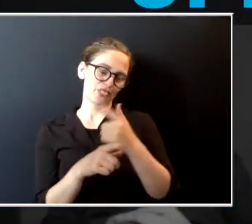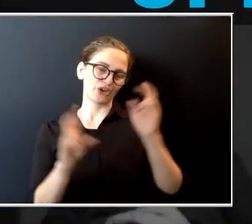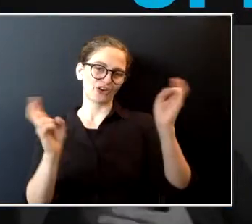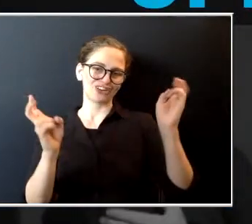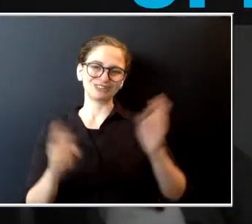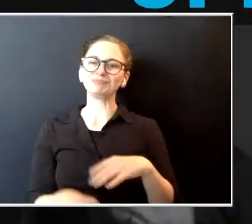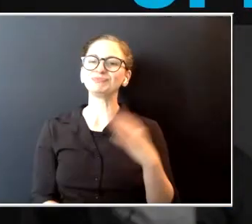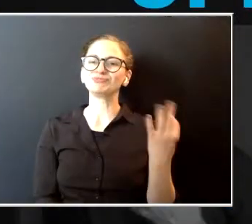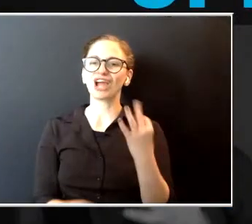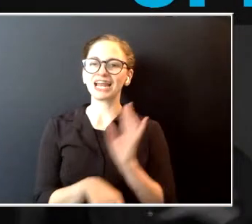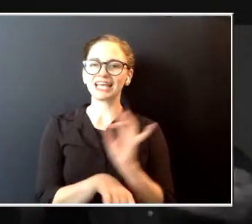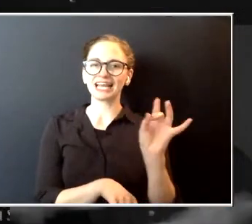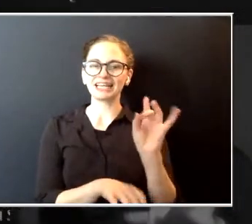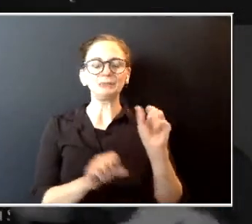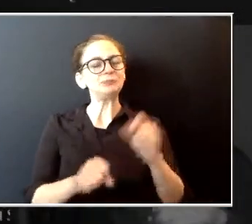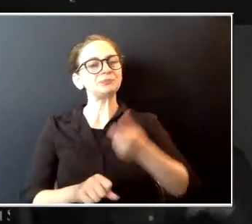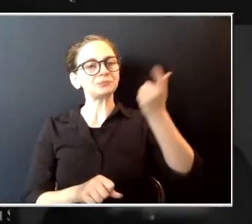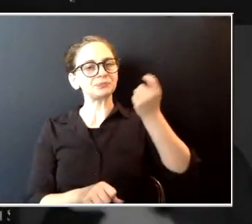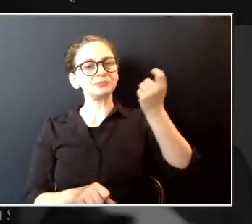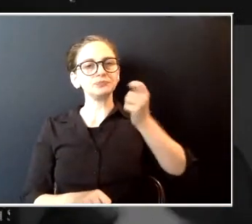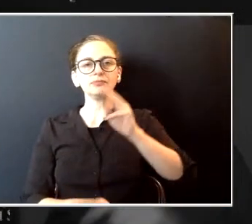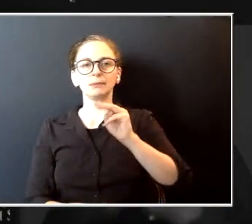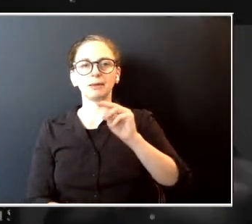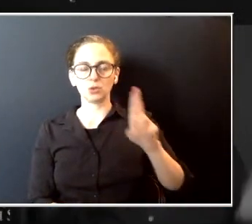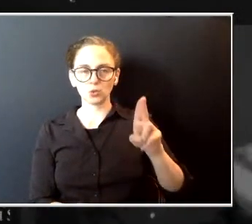Subscribe to our Morning Medical Update and Open